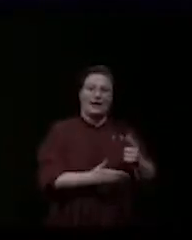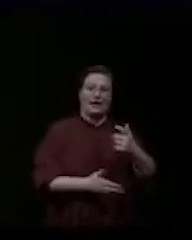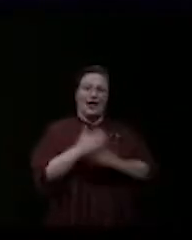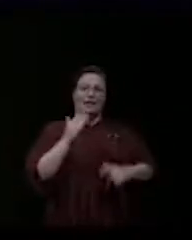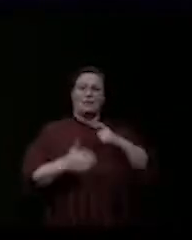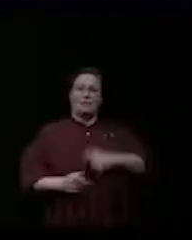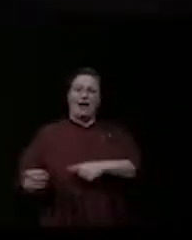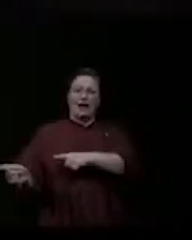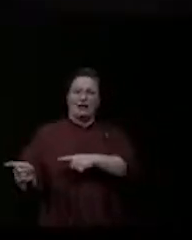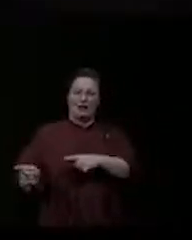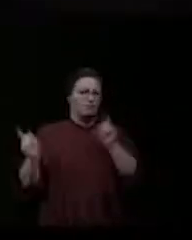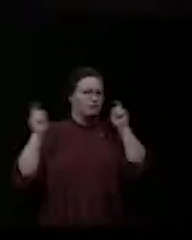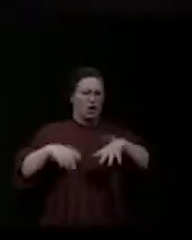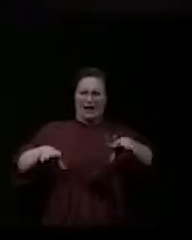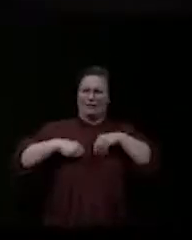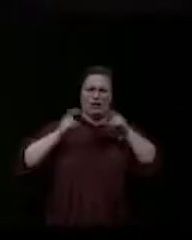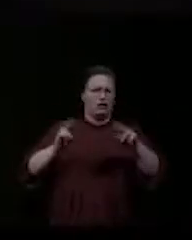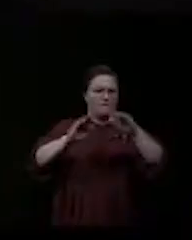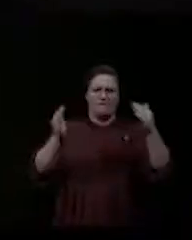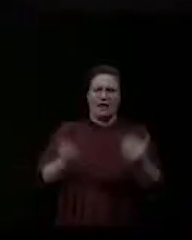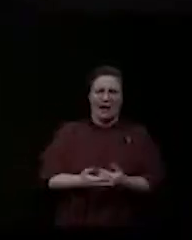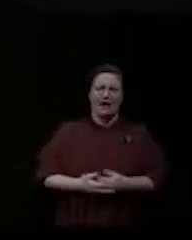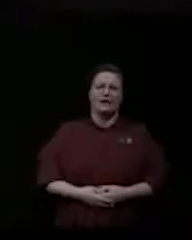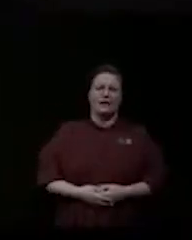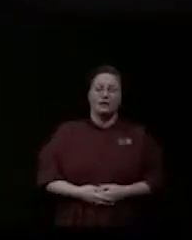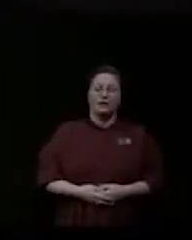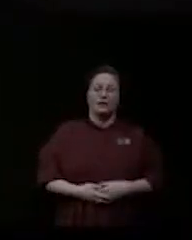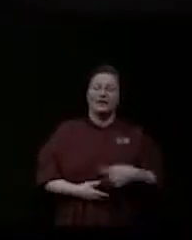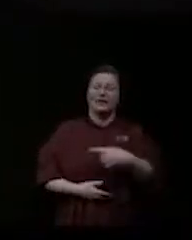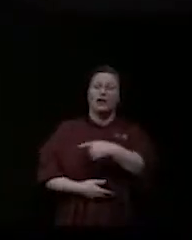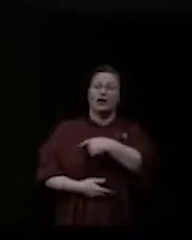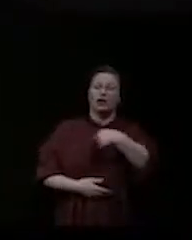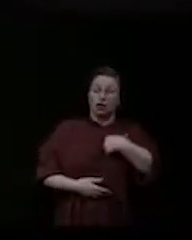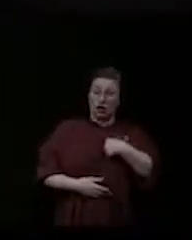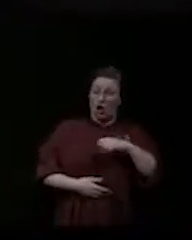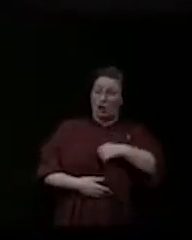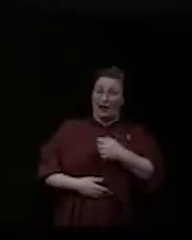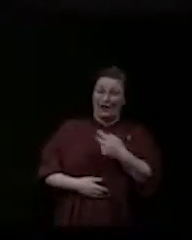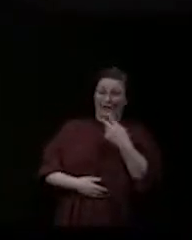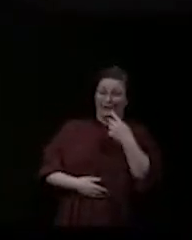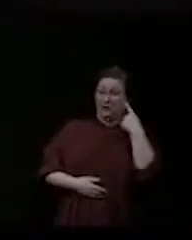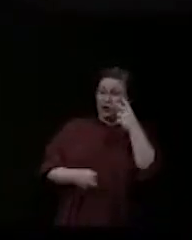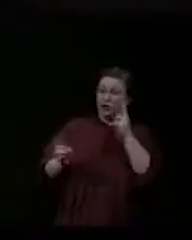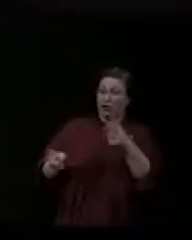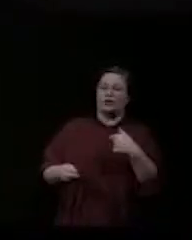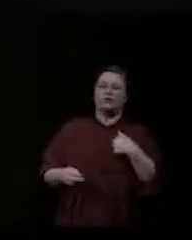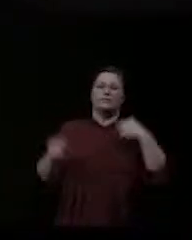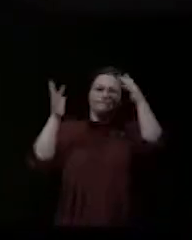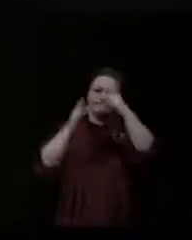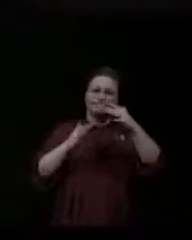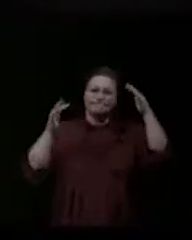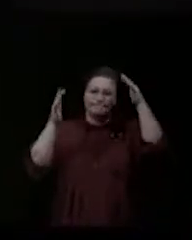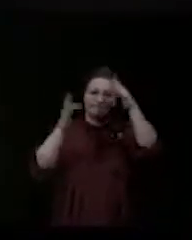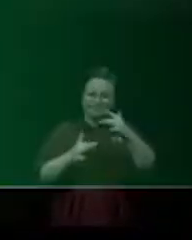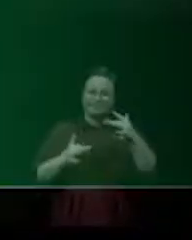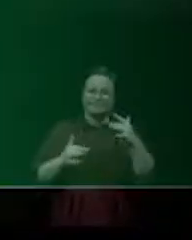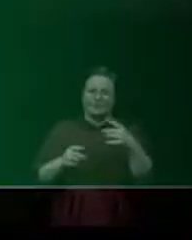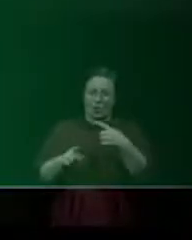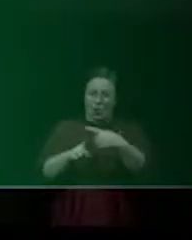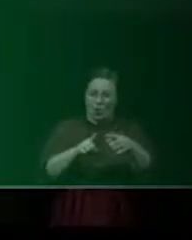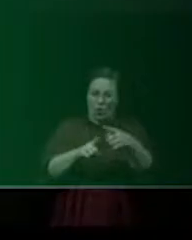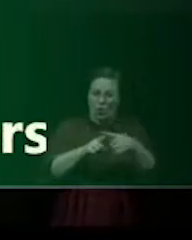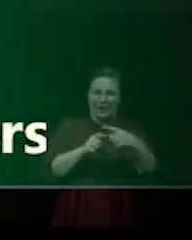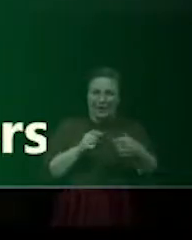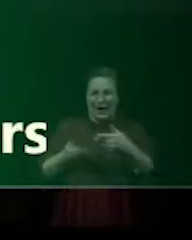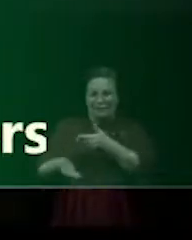had." When confronted with this type of question, I think about the thousands of human rights defenders I